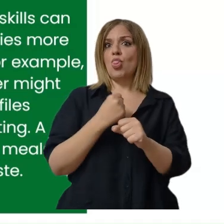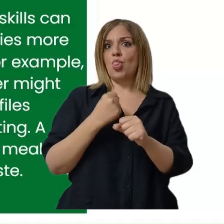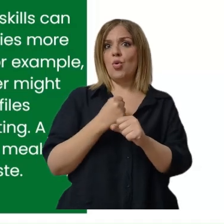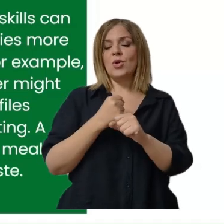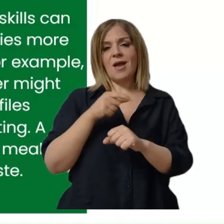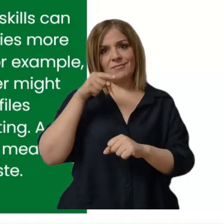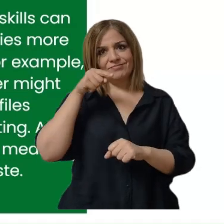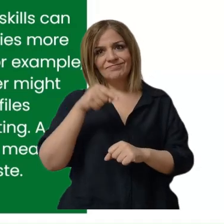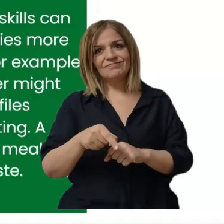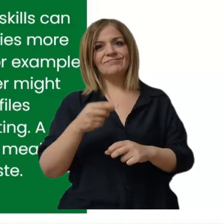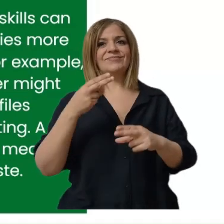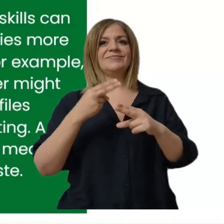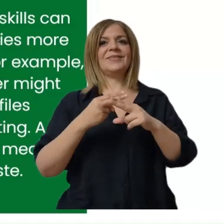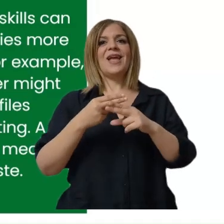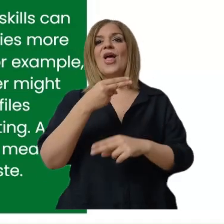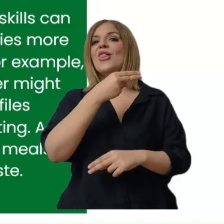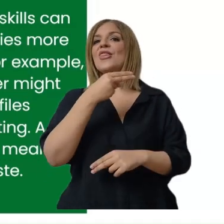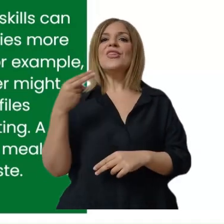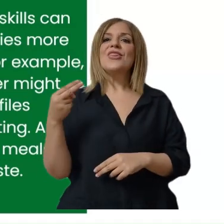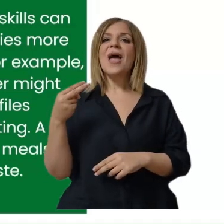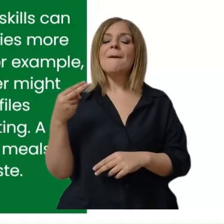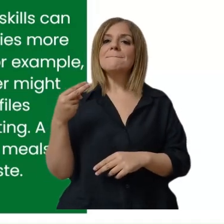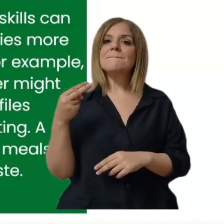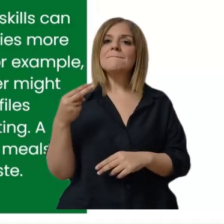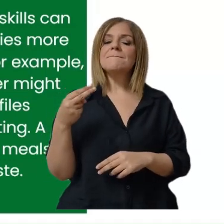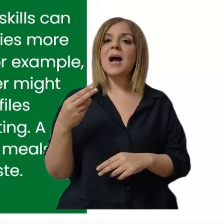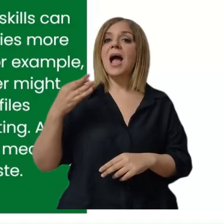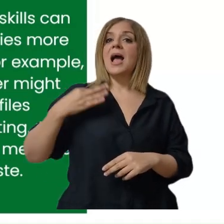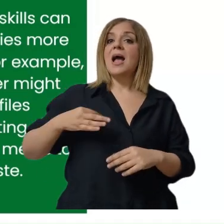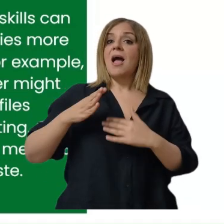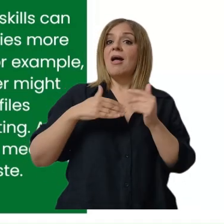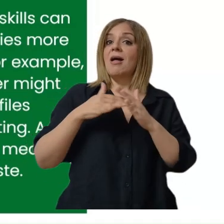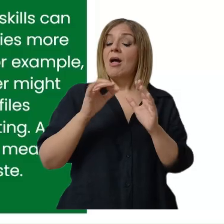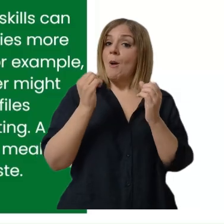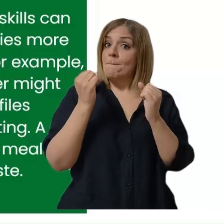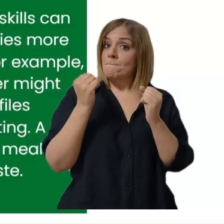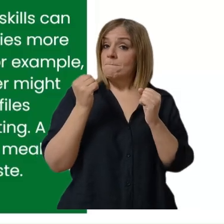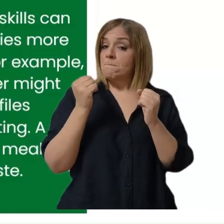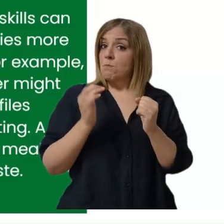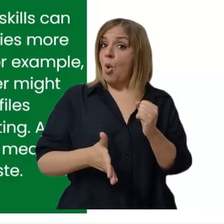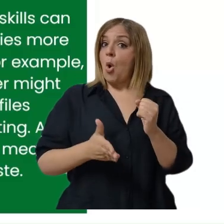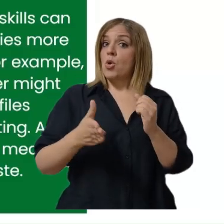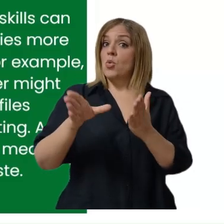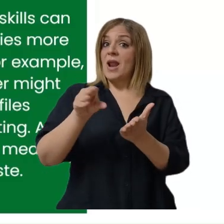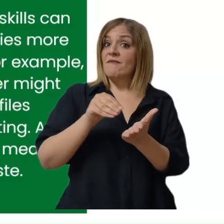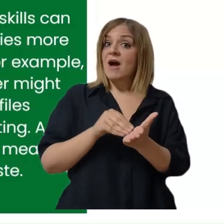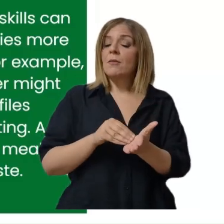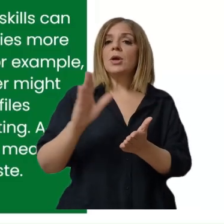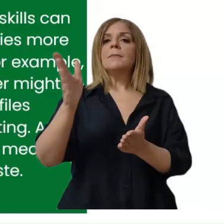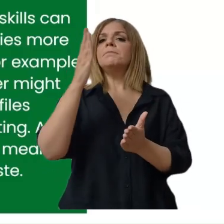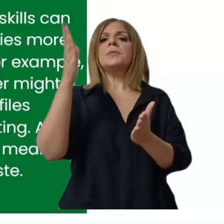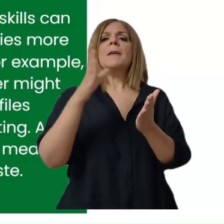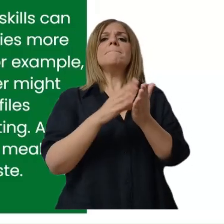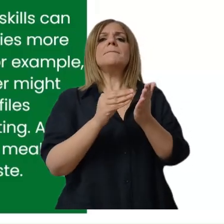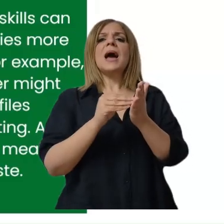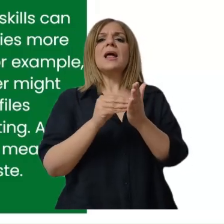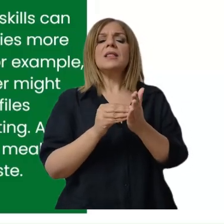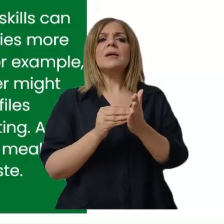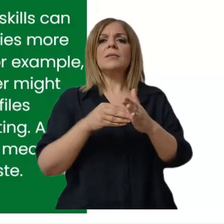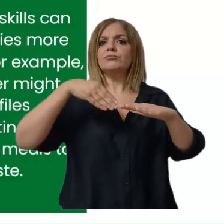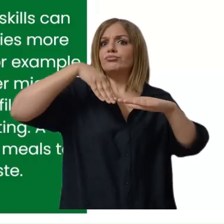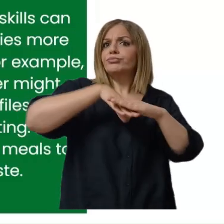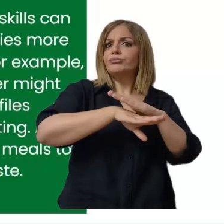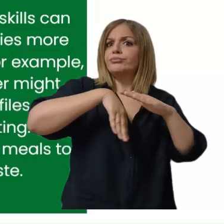major aspect that green skills can be applied. For example, you can limit